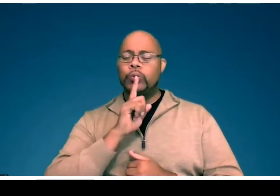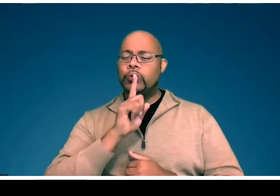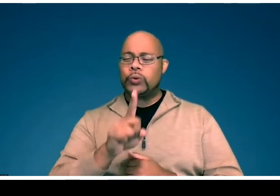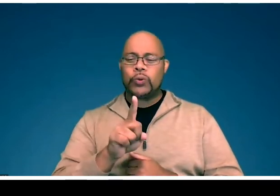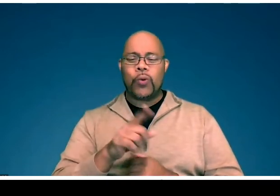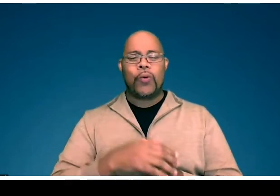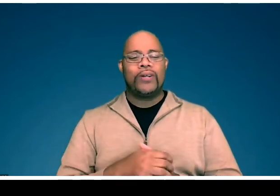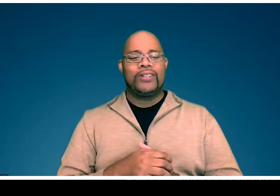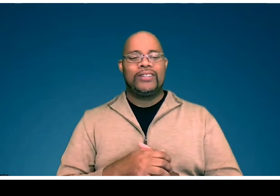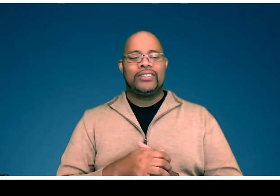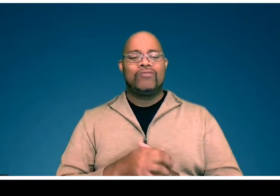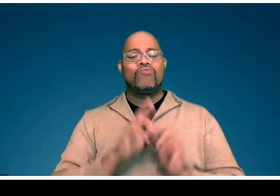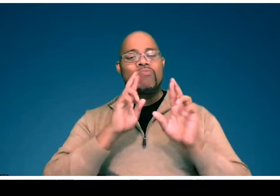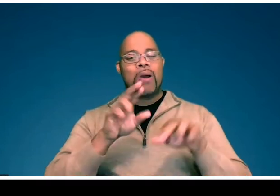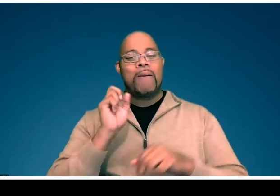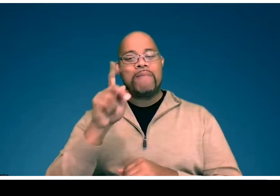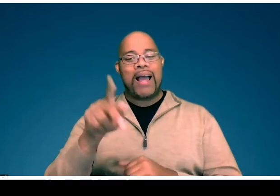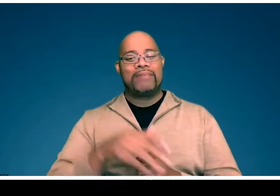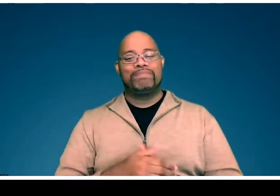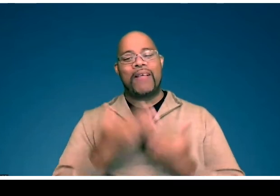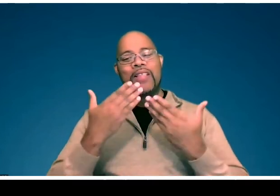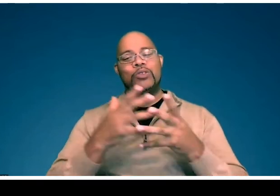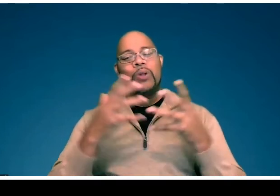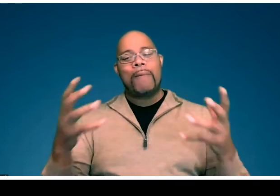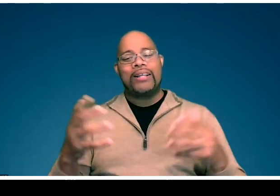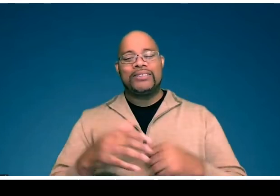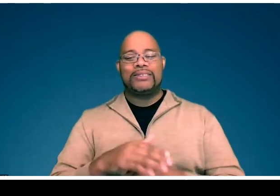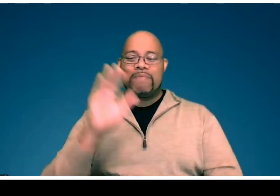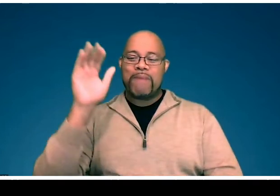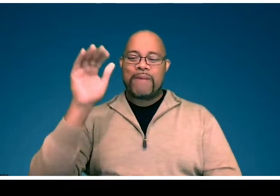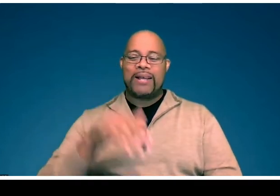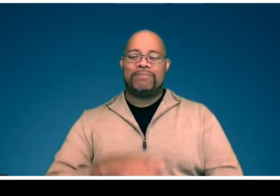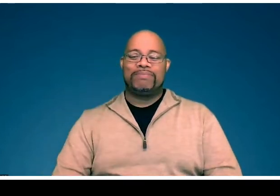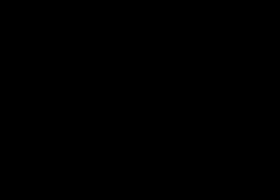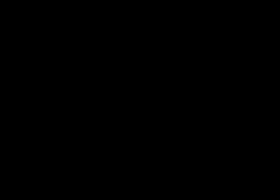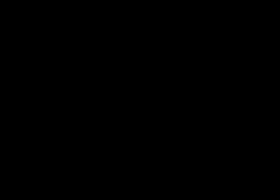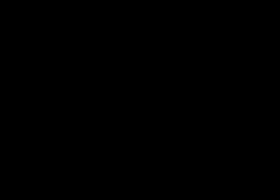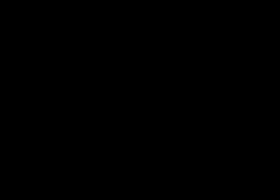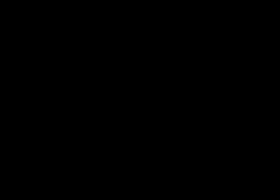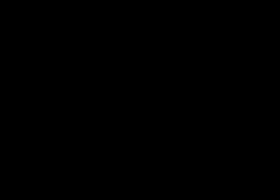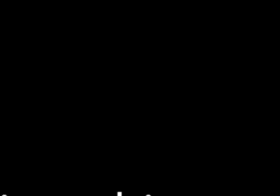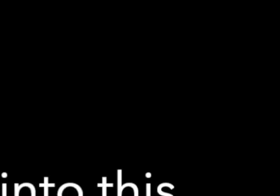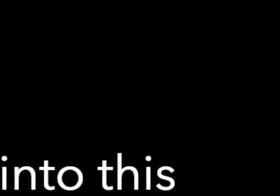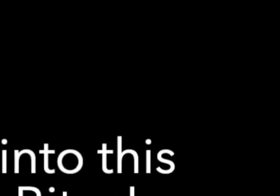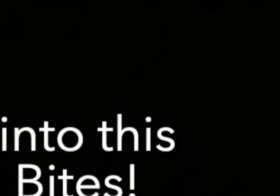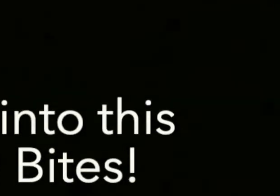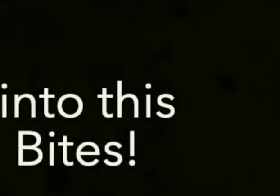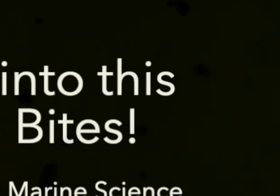will be sure to respond back. Thank you so much. Bye.